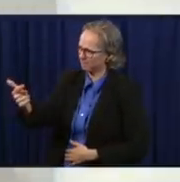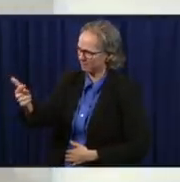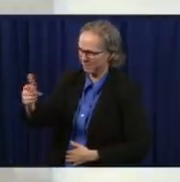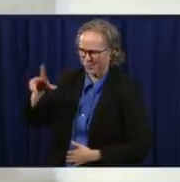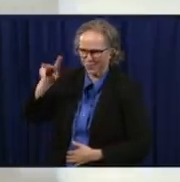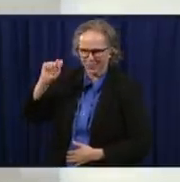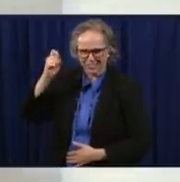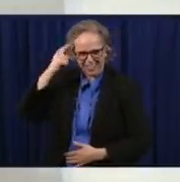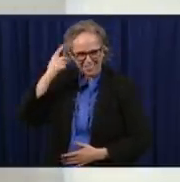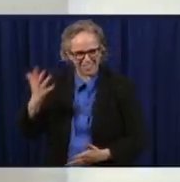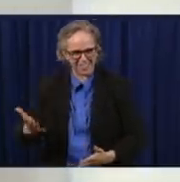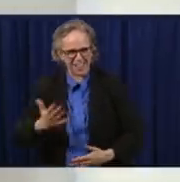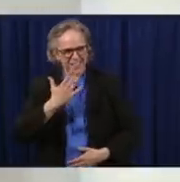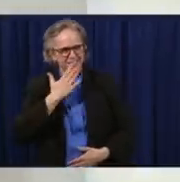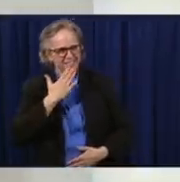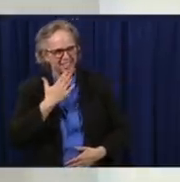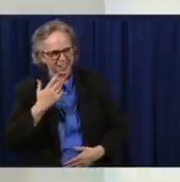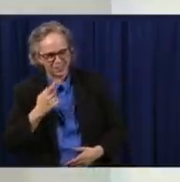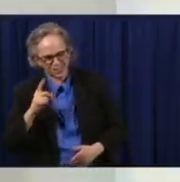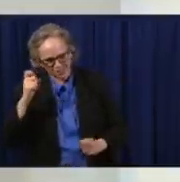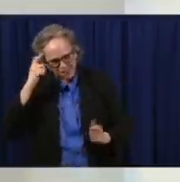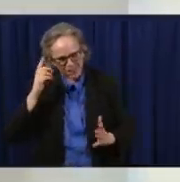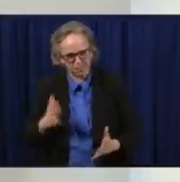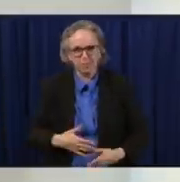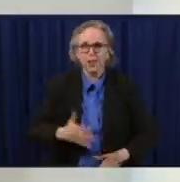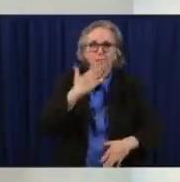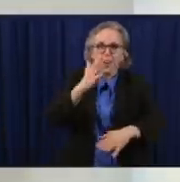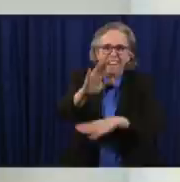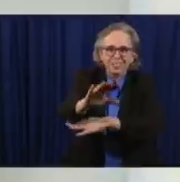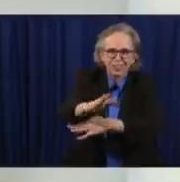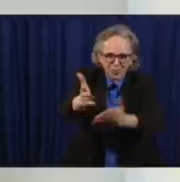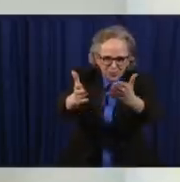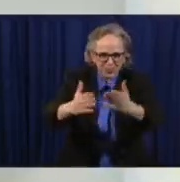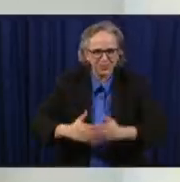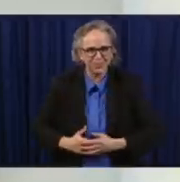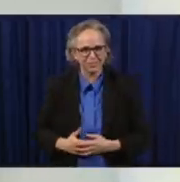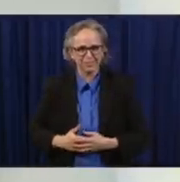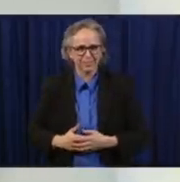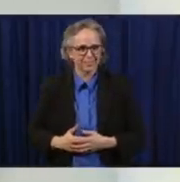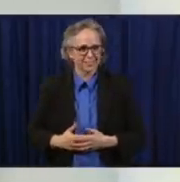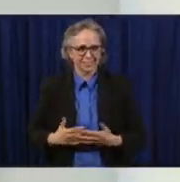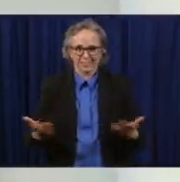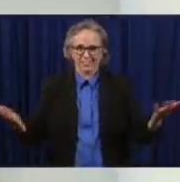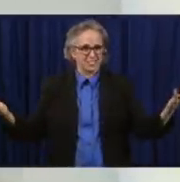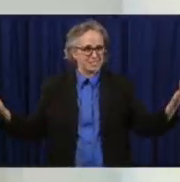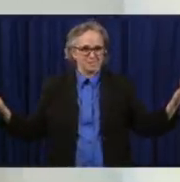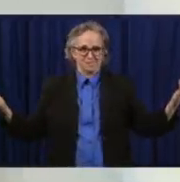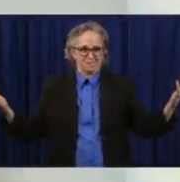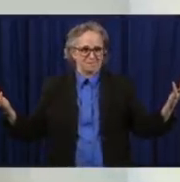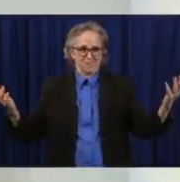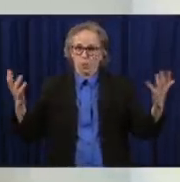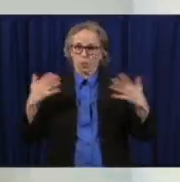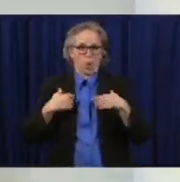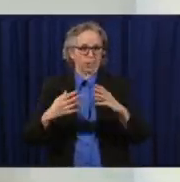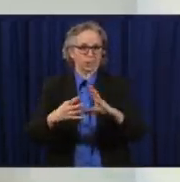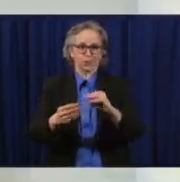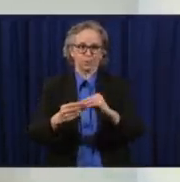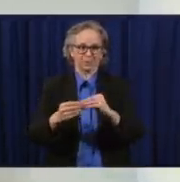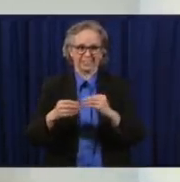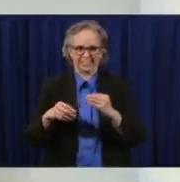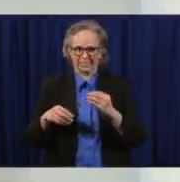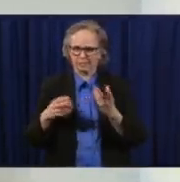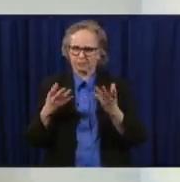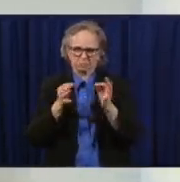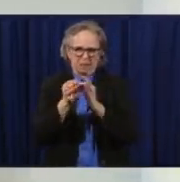Governor. Good afternoon. Really all I want to do is sort of add a little bit to that and